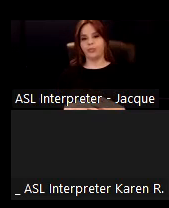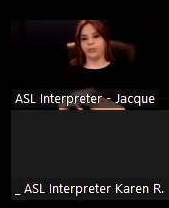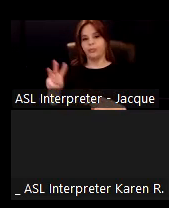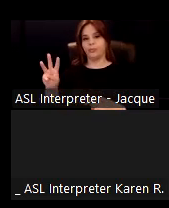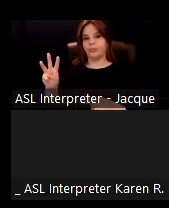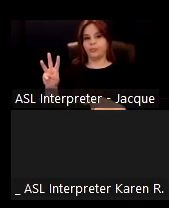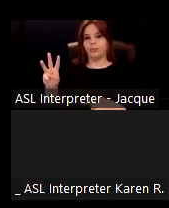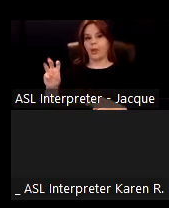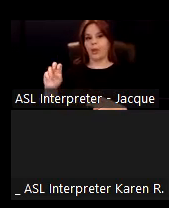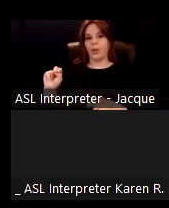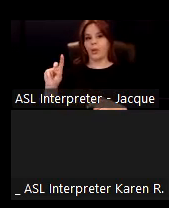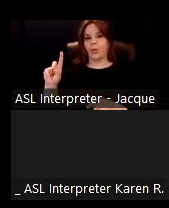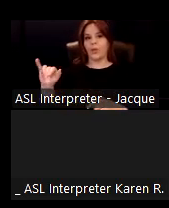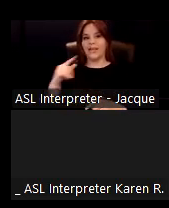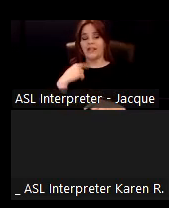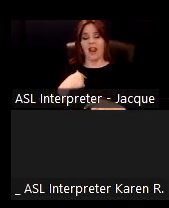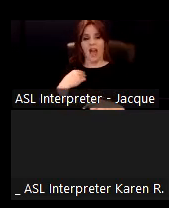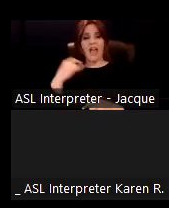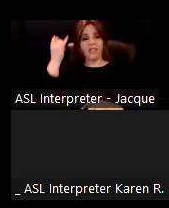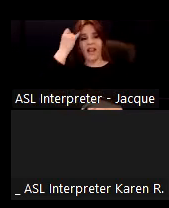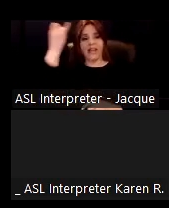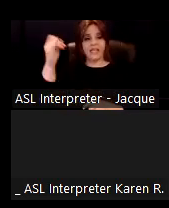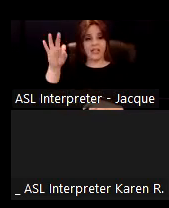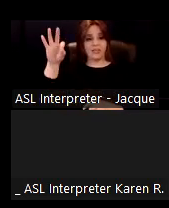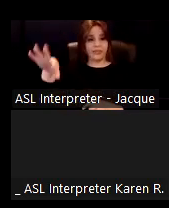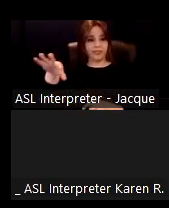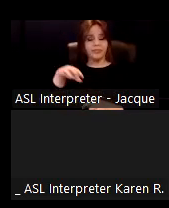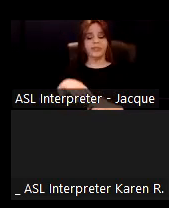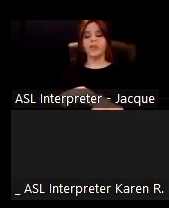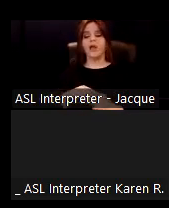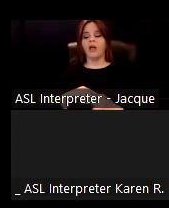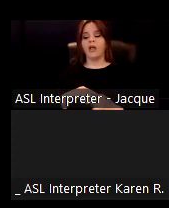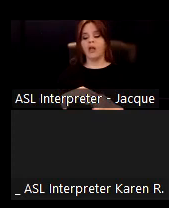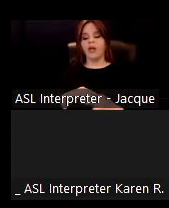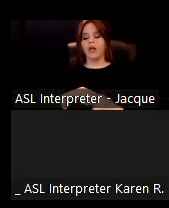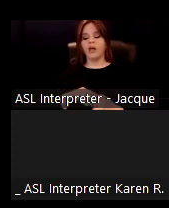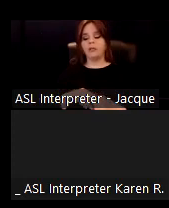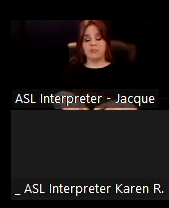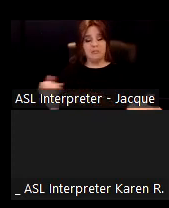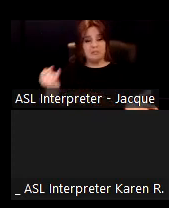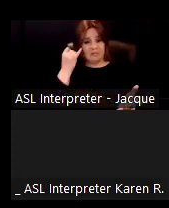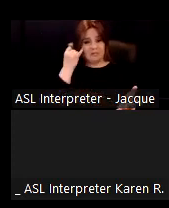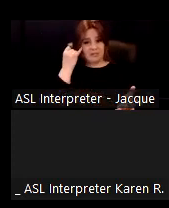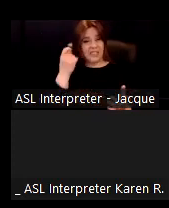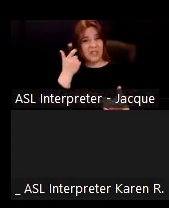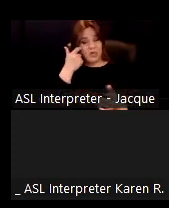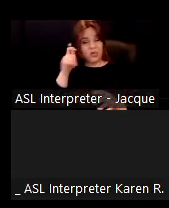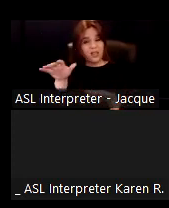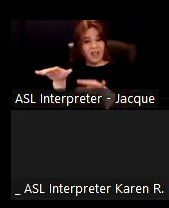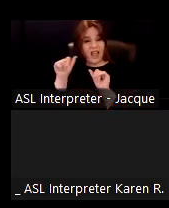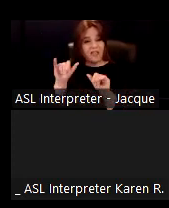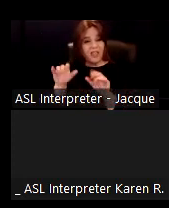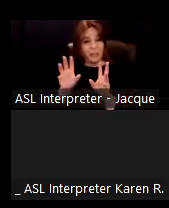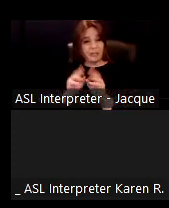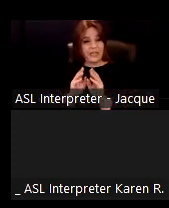I have an idea. This is Wendy. What if, since you just left that meeting